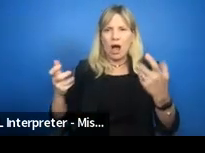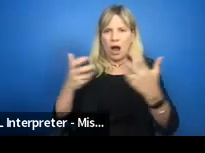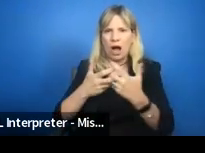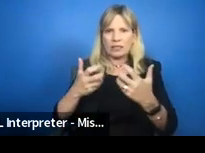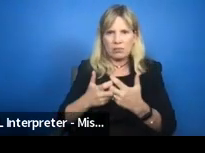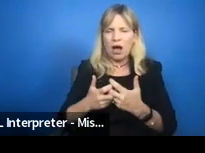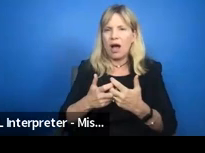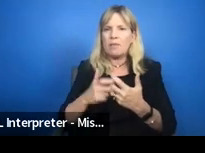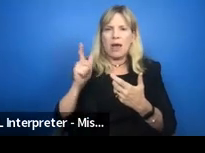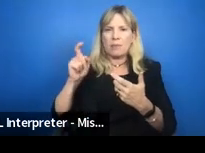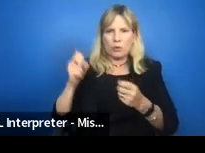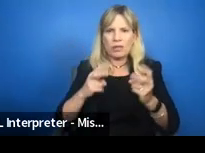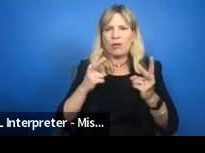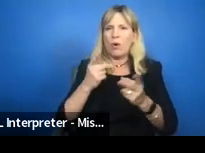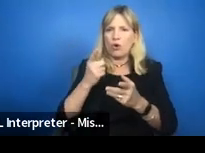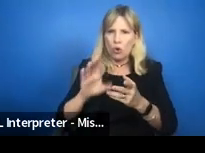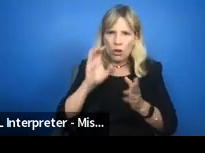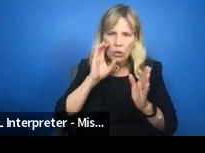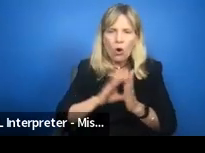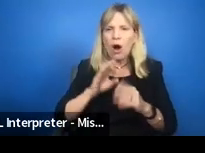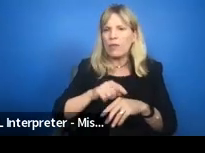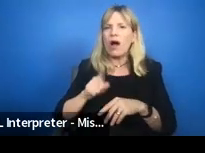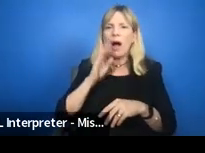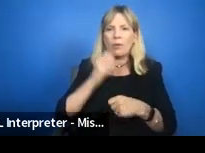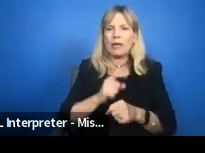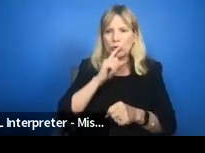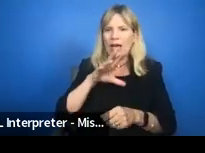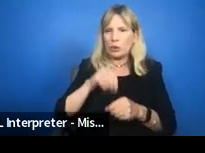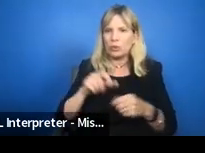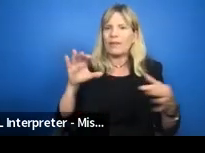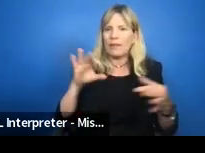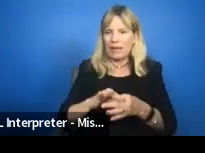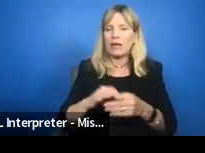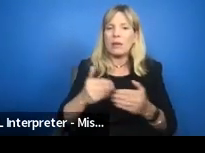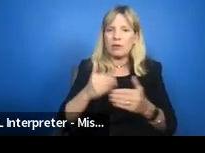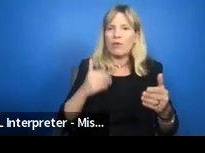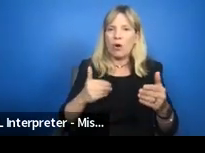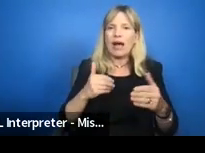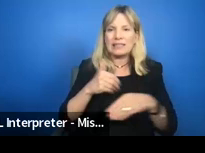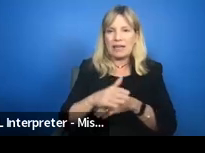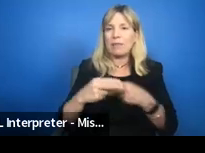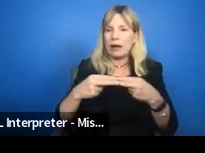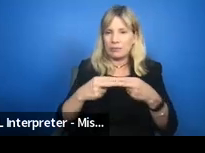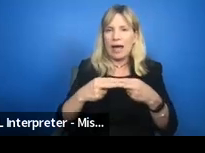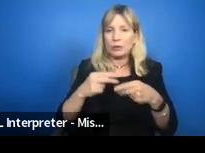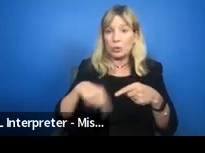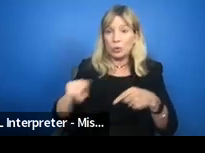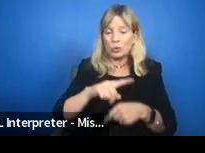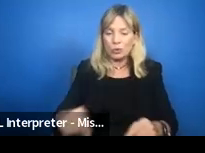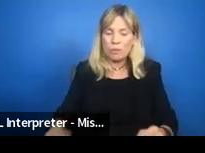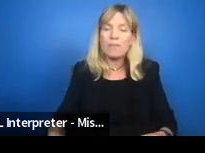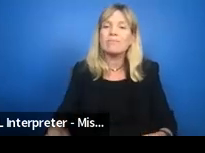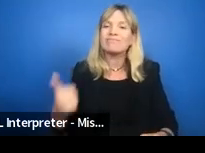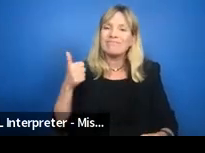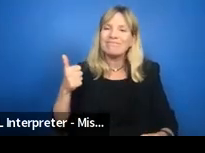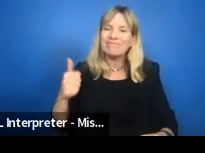You can like pop your logo on there. So I will be sure to include that link in here before we send this around. Thank